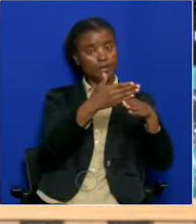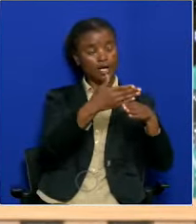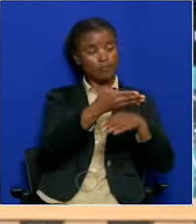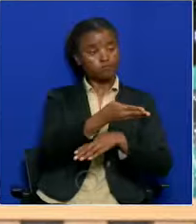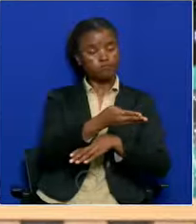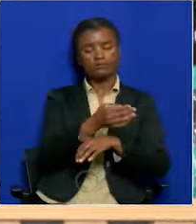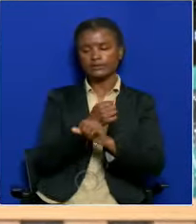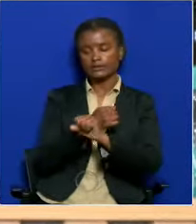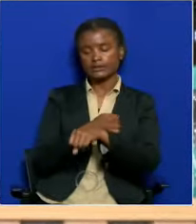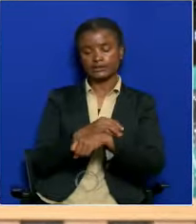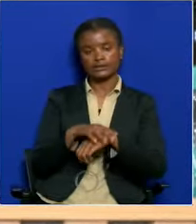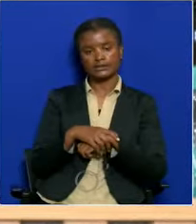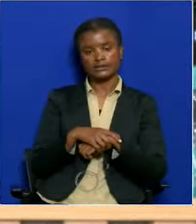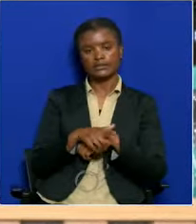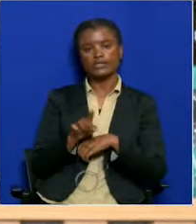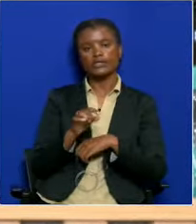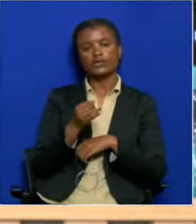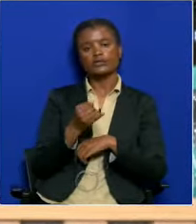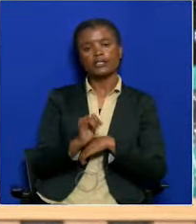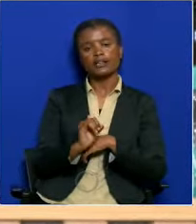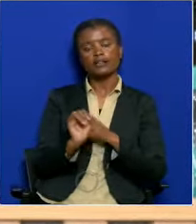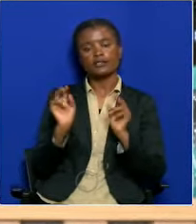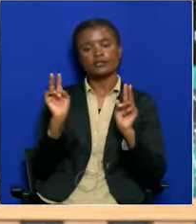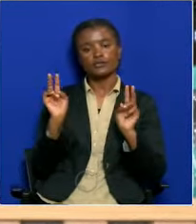topic of General Khan,